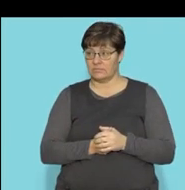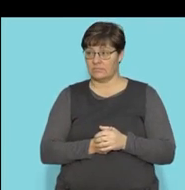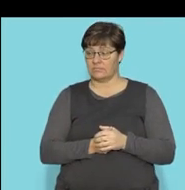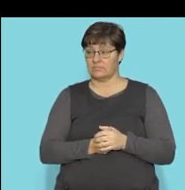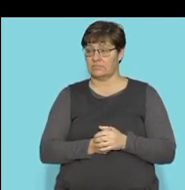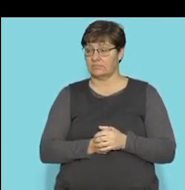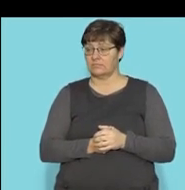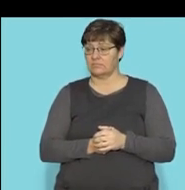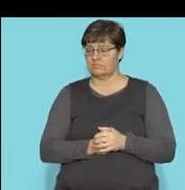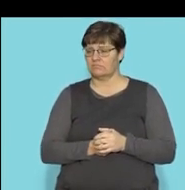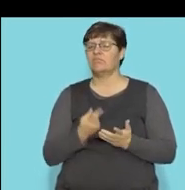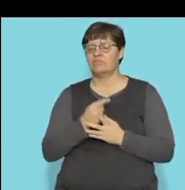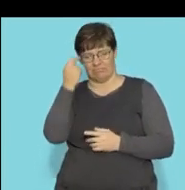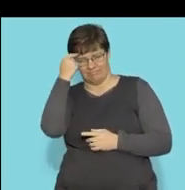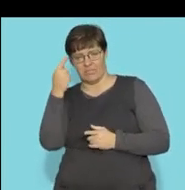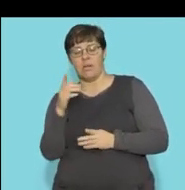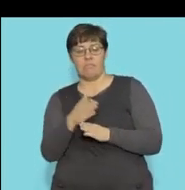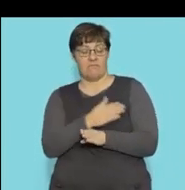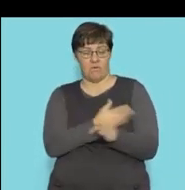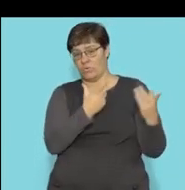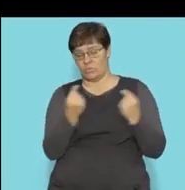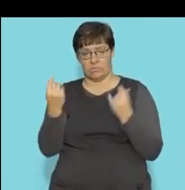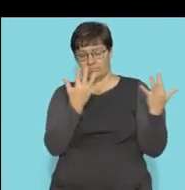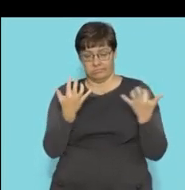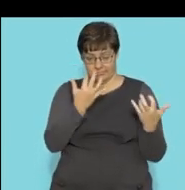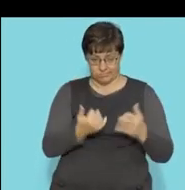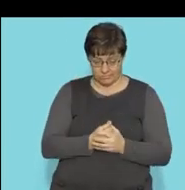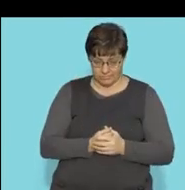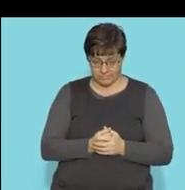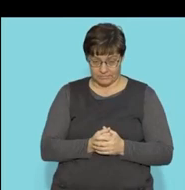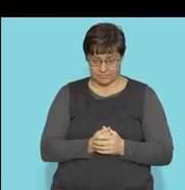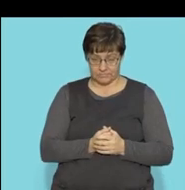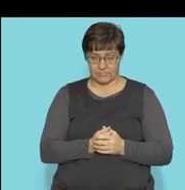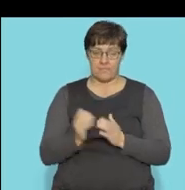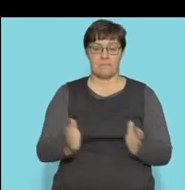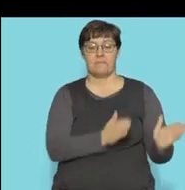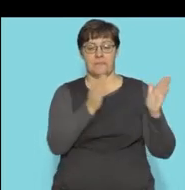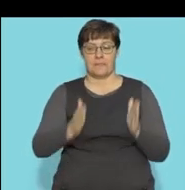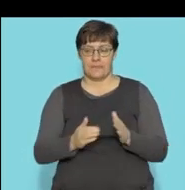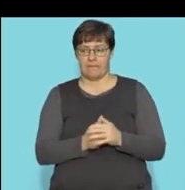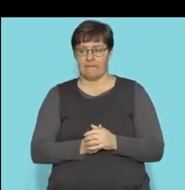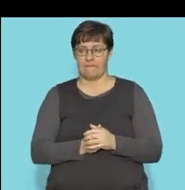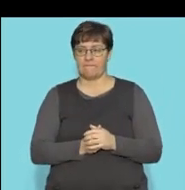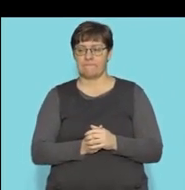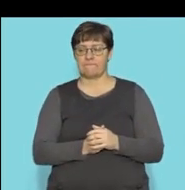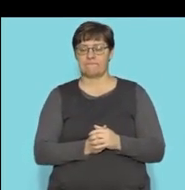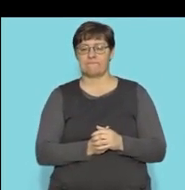this layer will be open. So it's just some things to consider before we do our calculations. Cool, let's go to the next